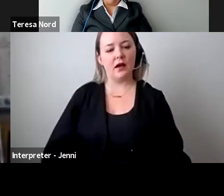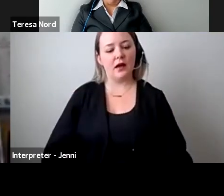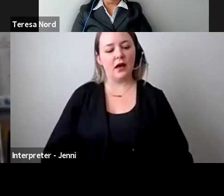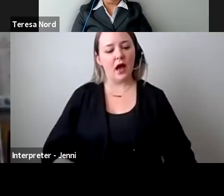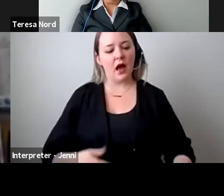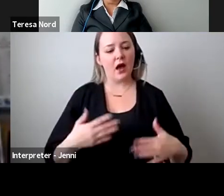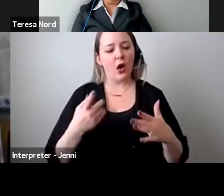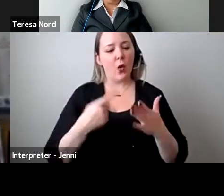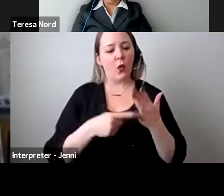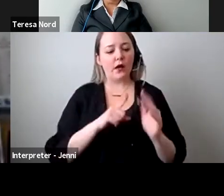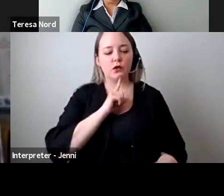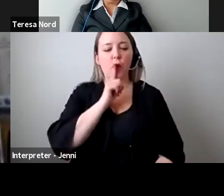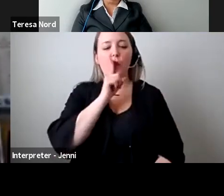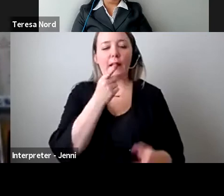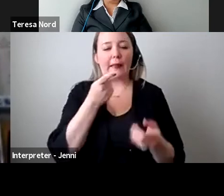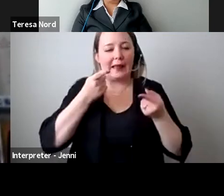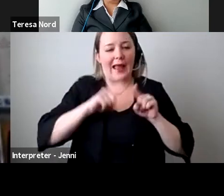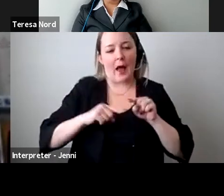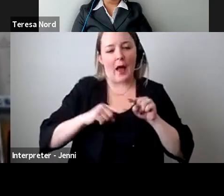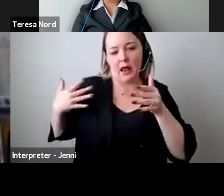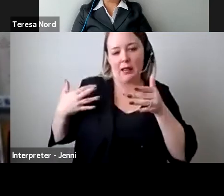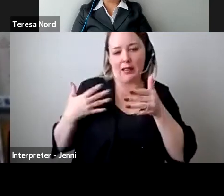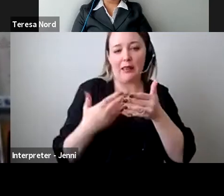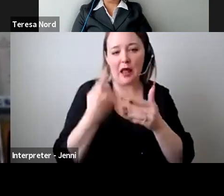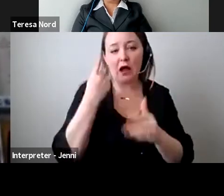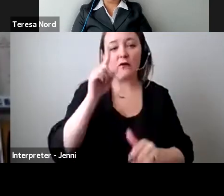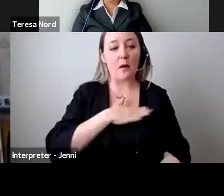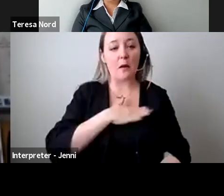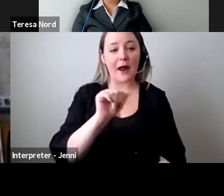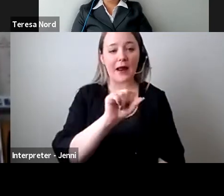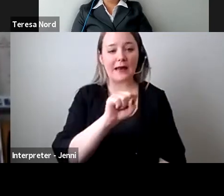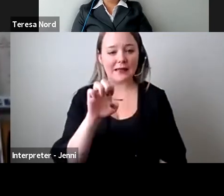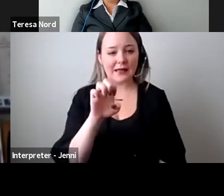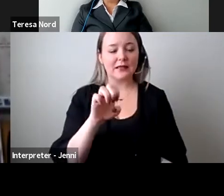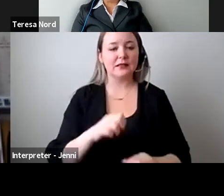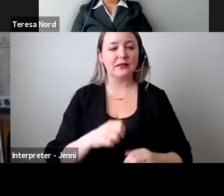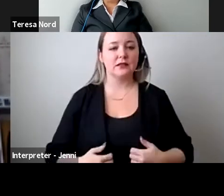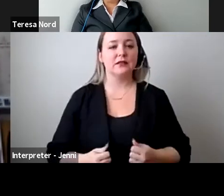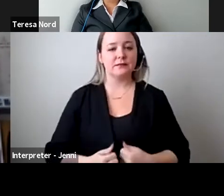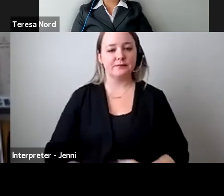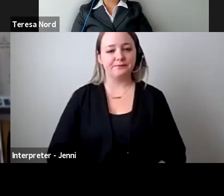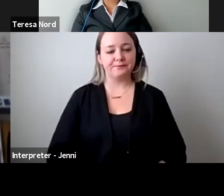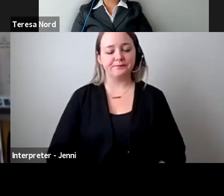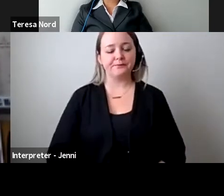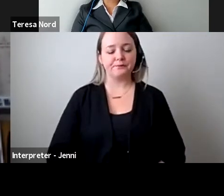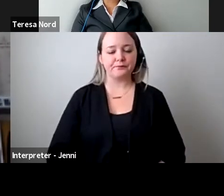what really happened during my case. And